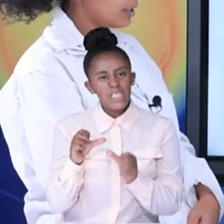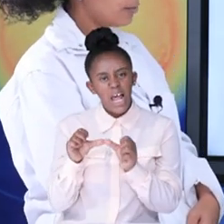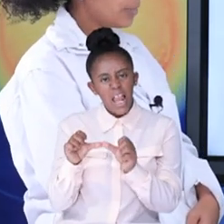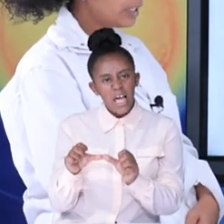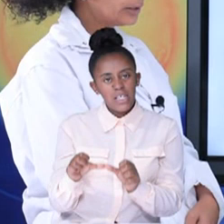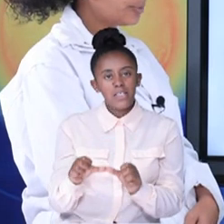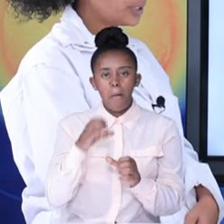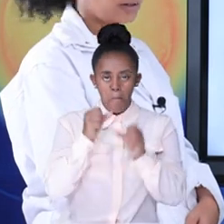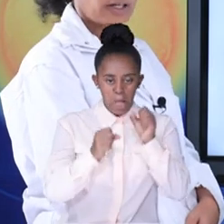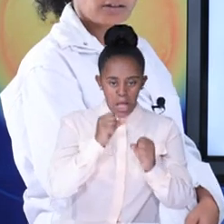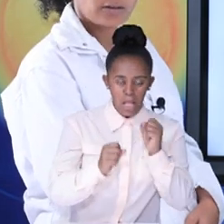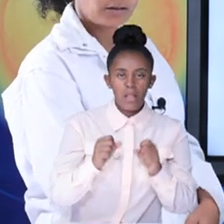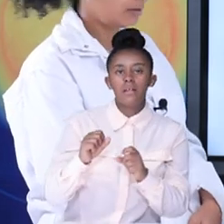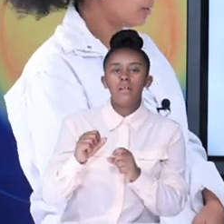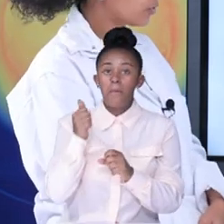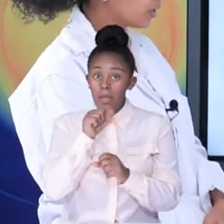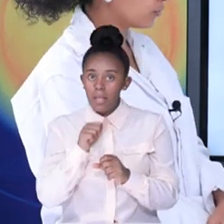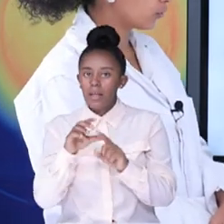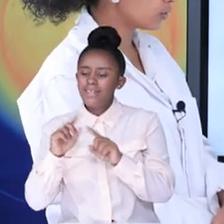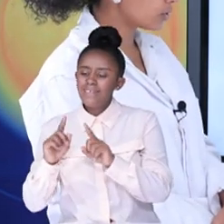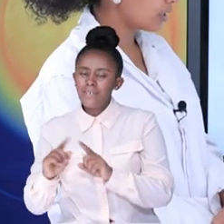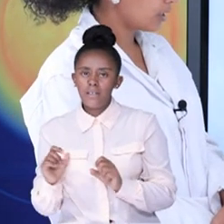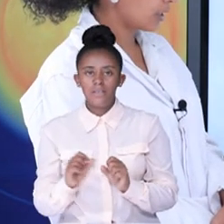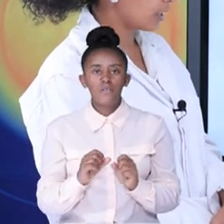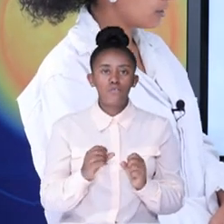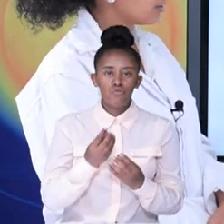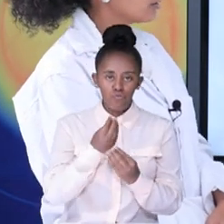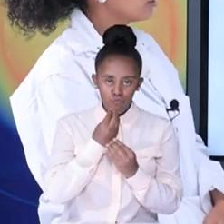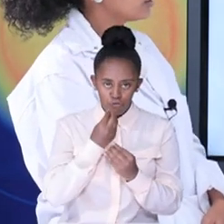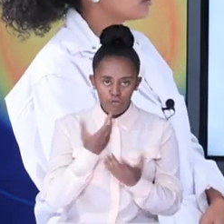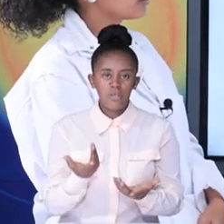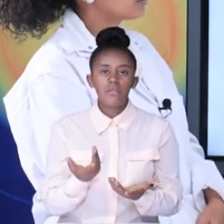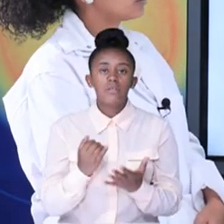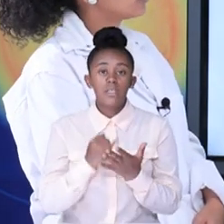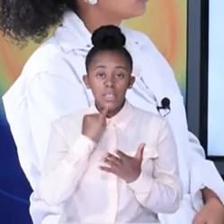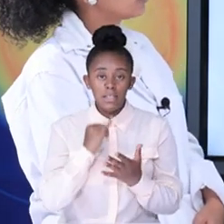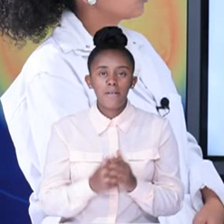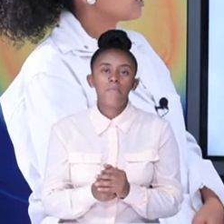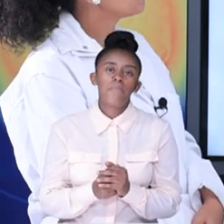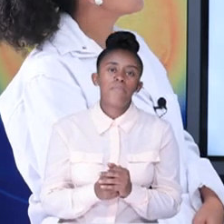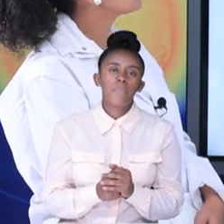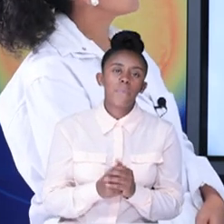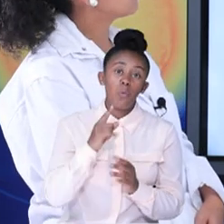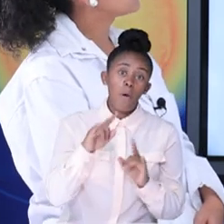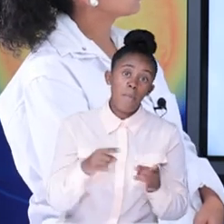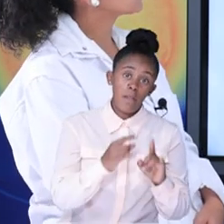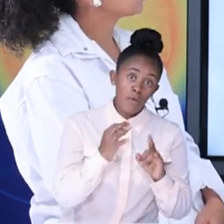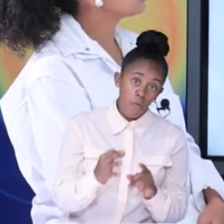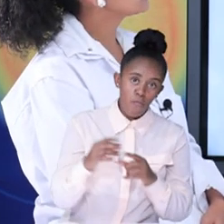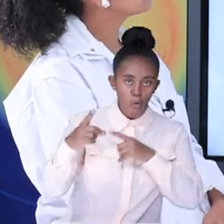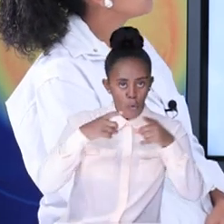sterilize milk, beer, and different foods, and it is one method